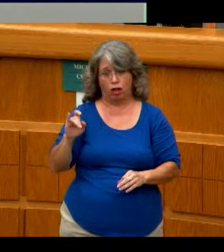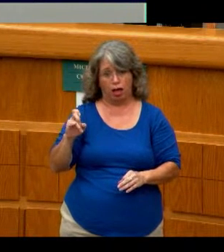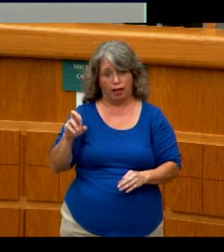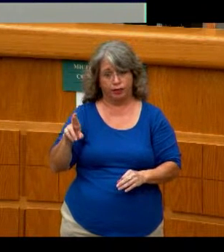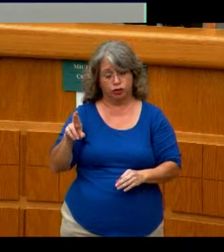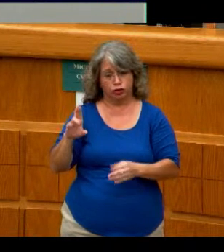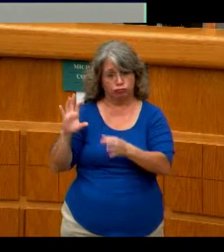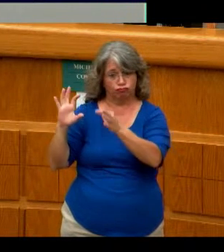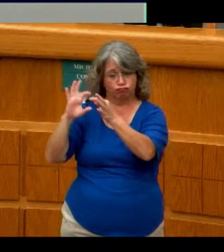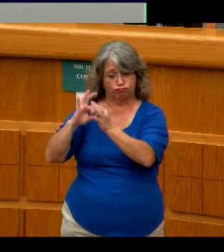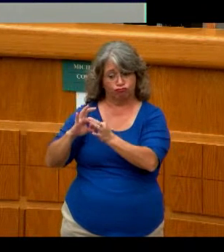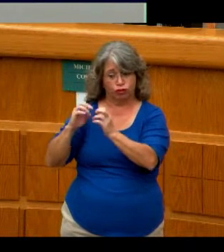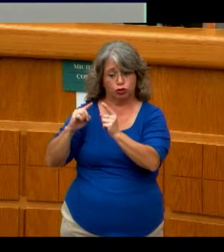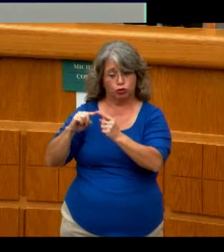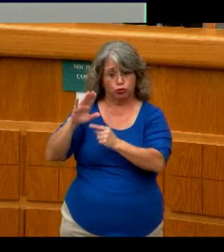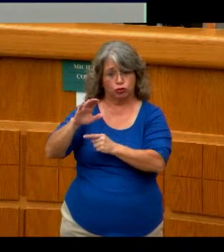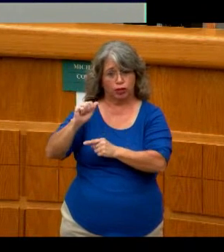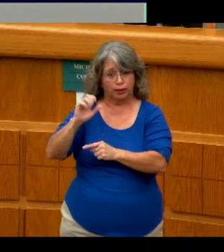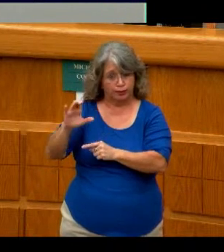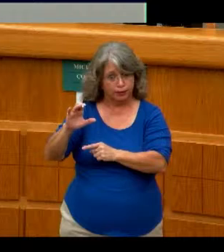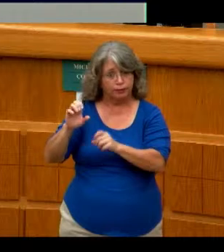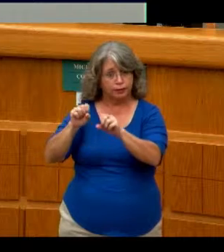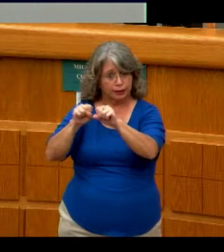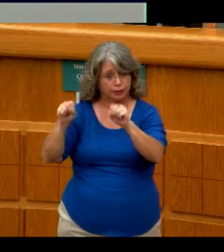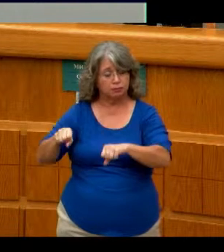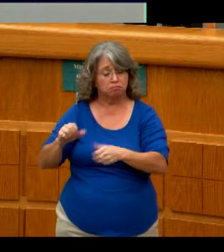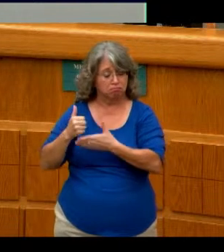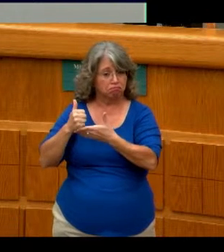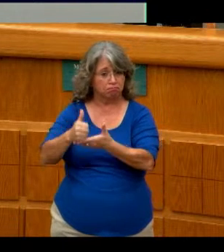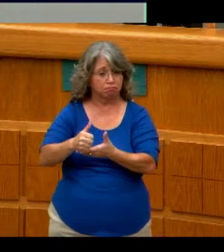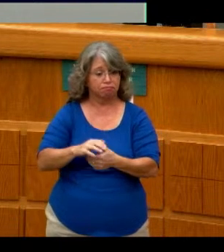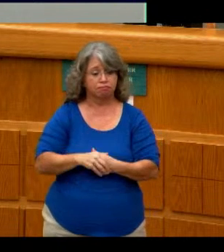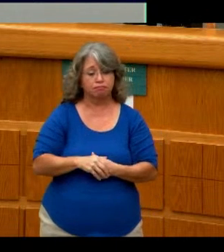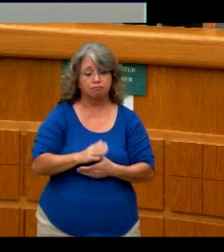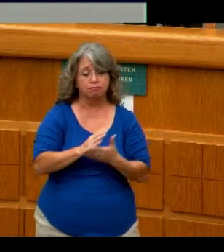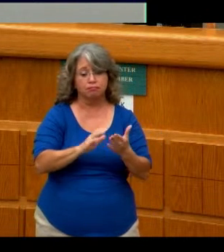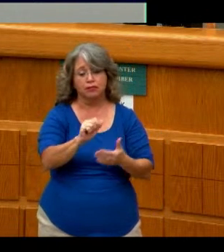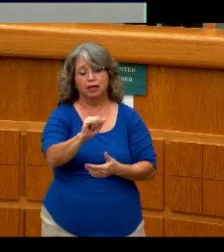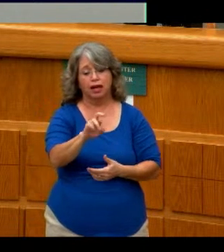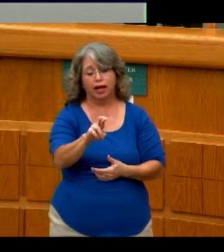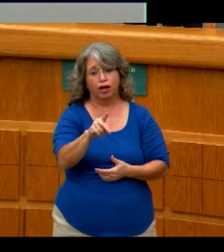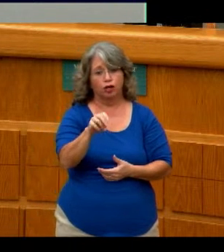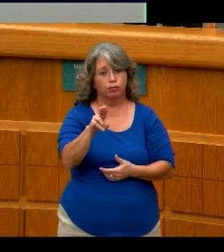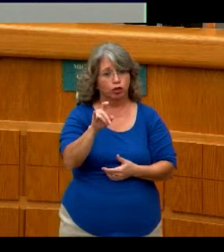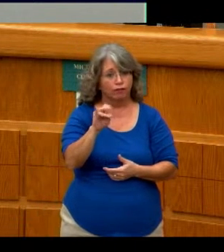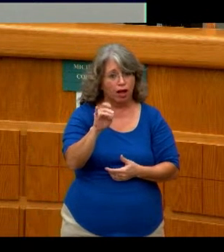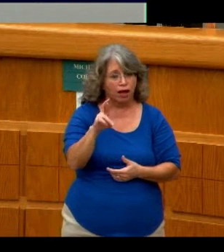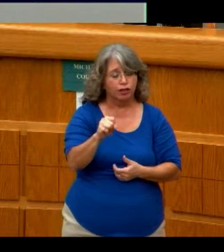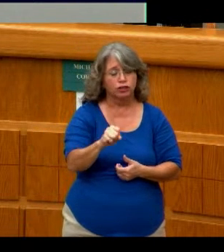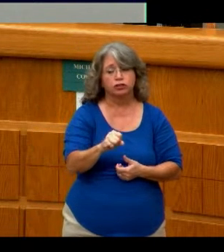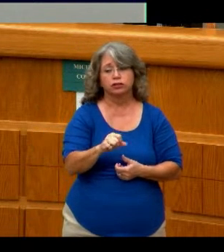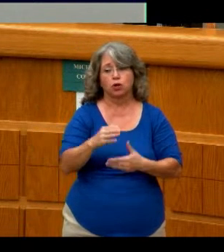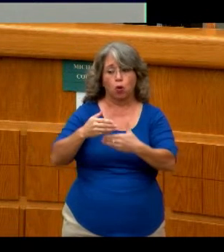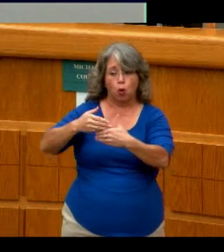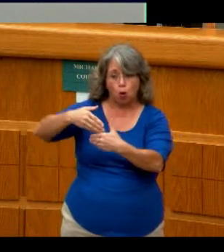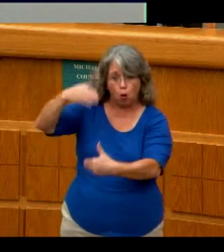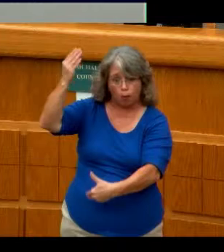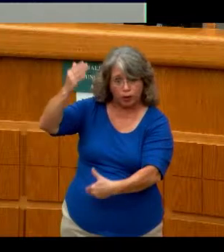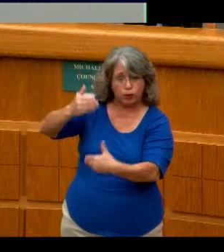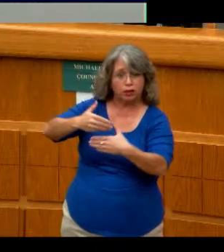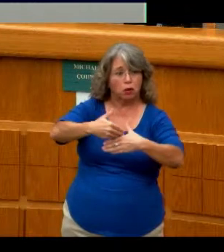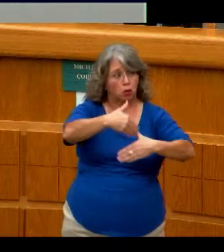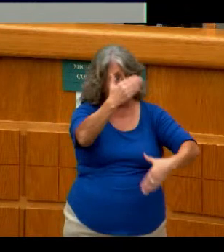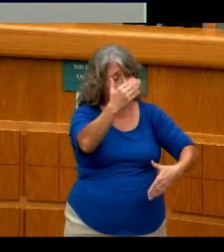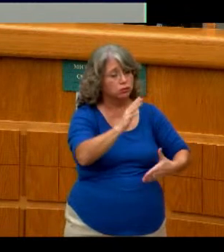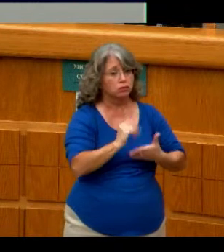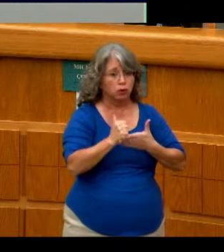mean if you have sterilizers in your air conditioning system, that could certainly help. Air purifiers that